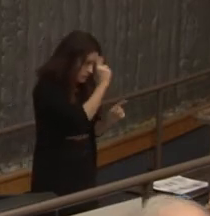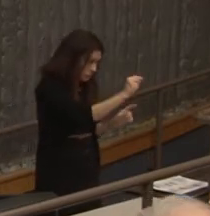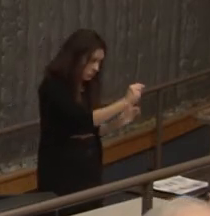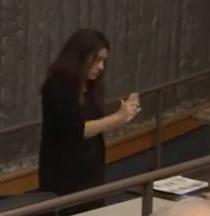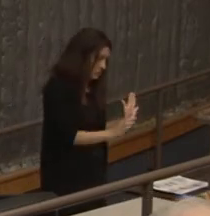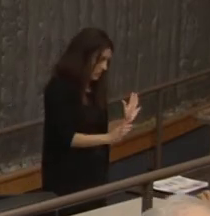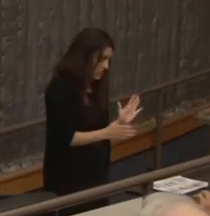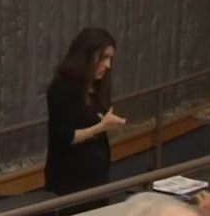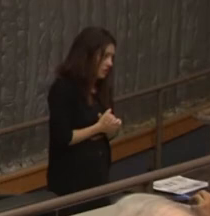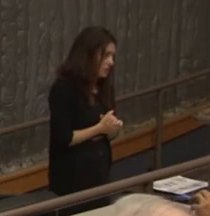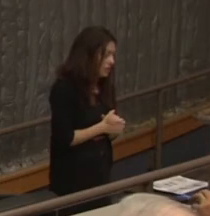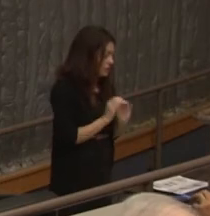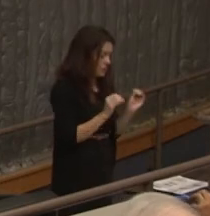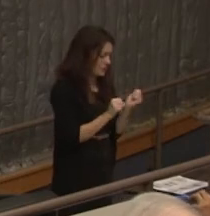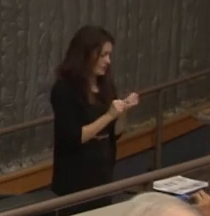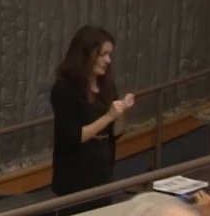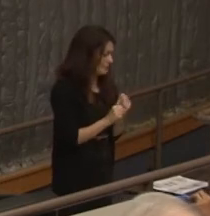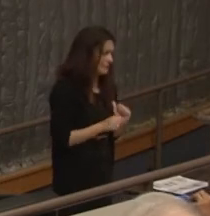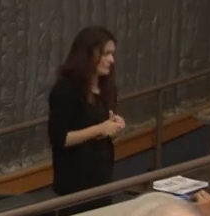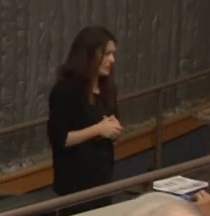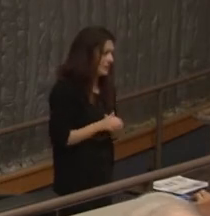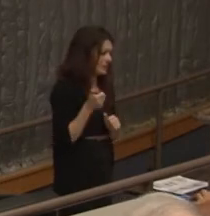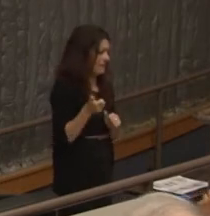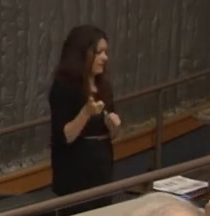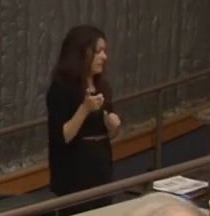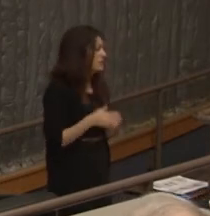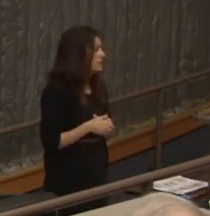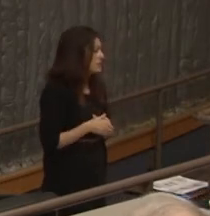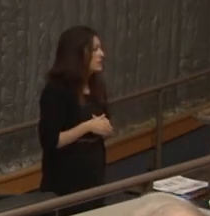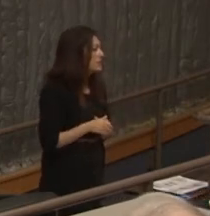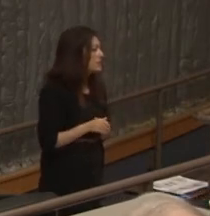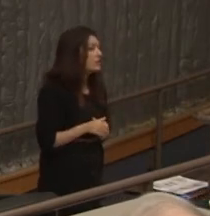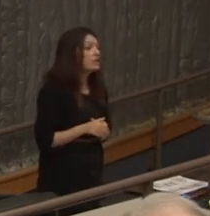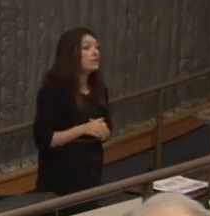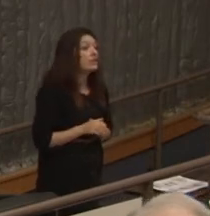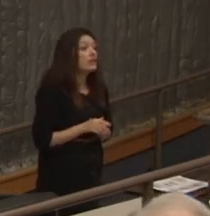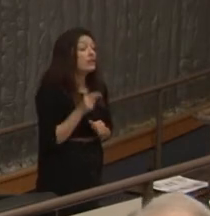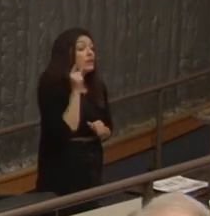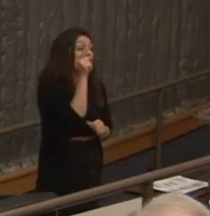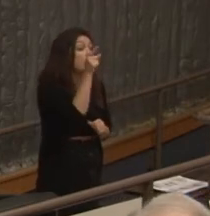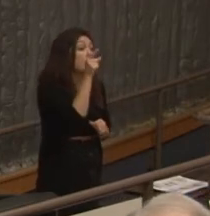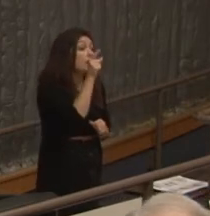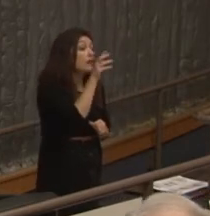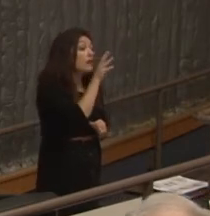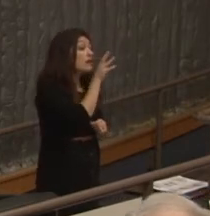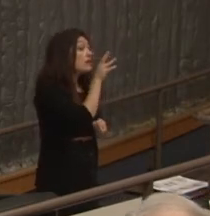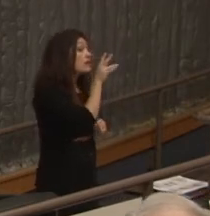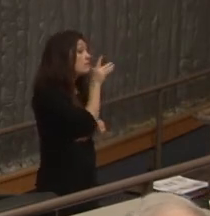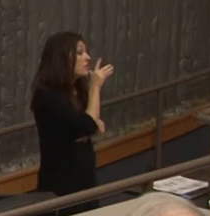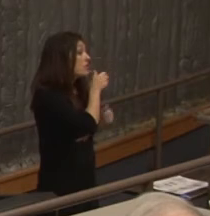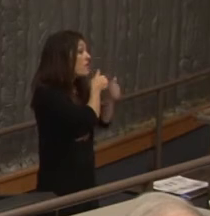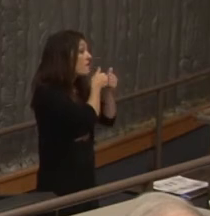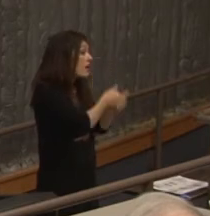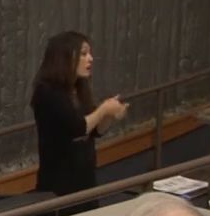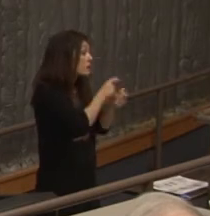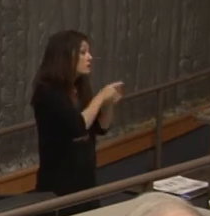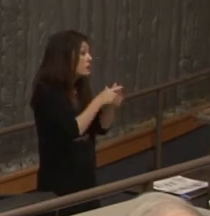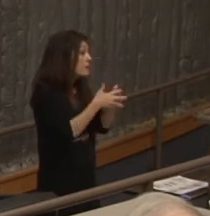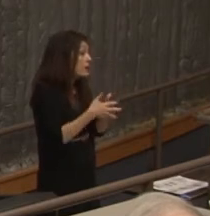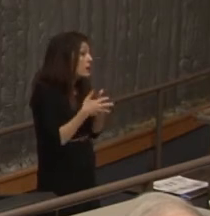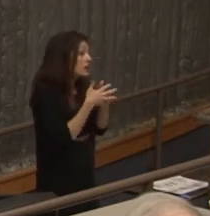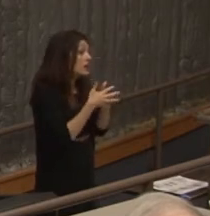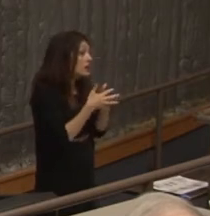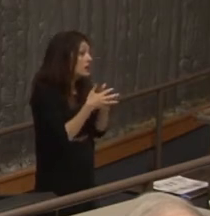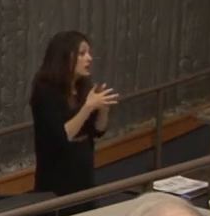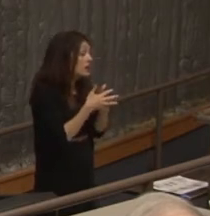He does it, no assistant, all by himself. Yes? Did his mother follow him to the United States? I say it